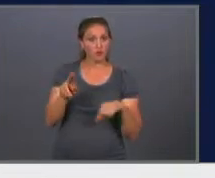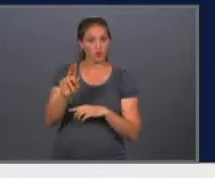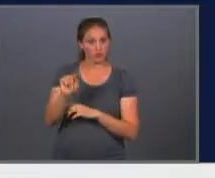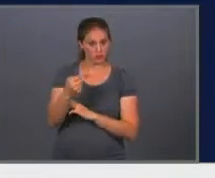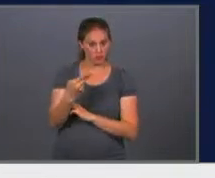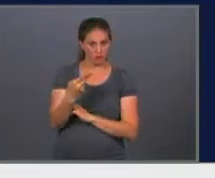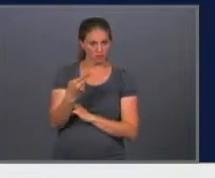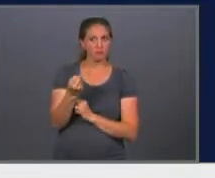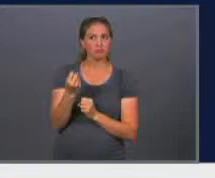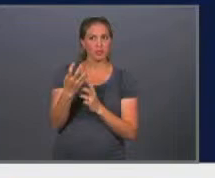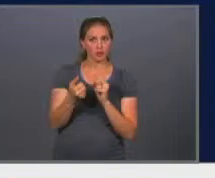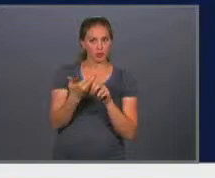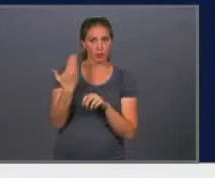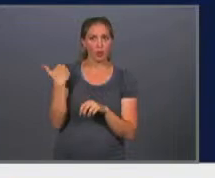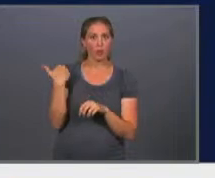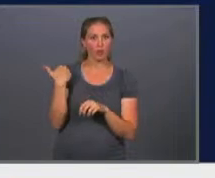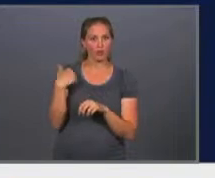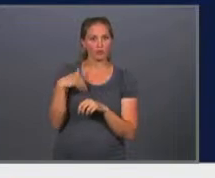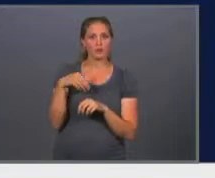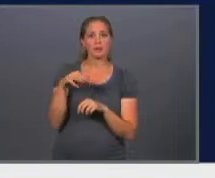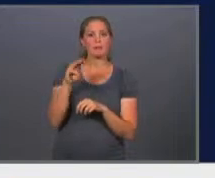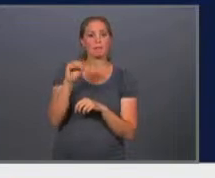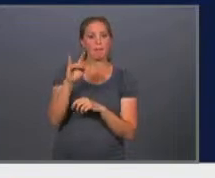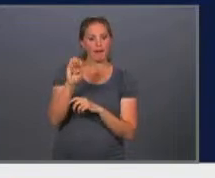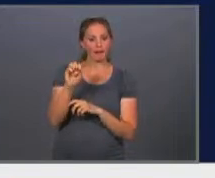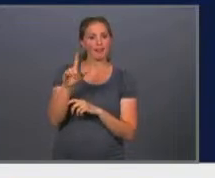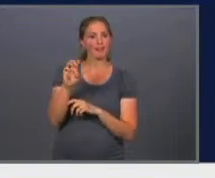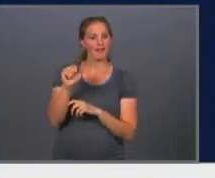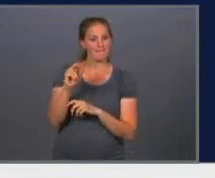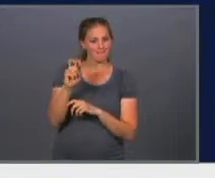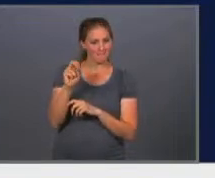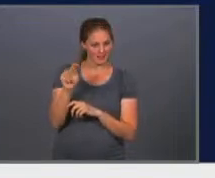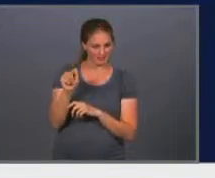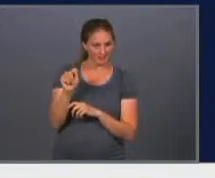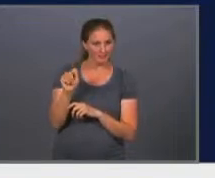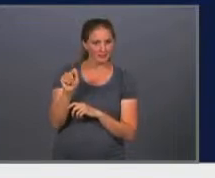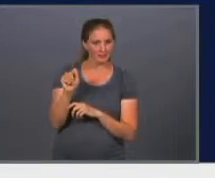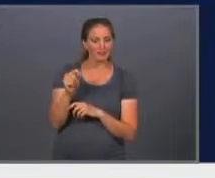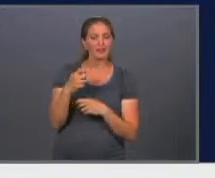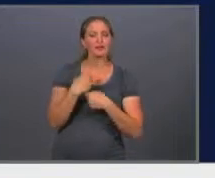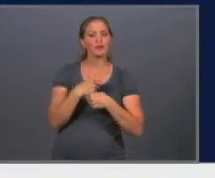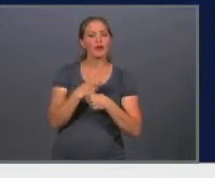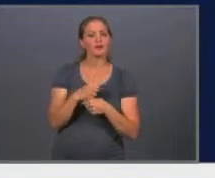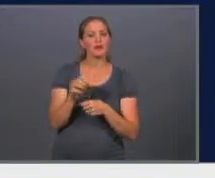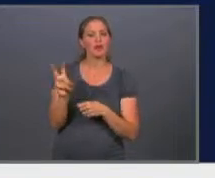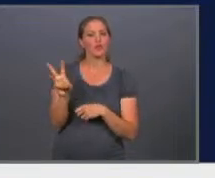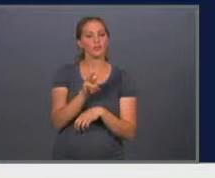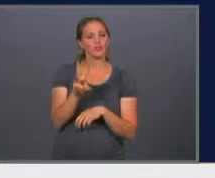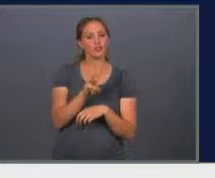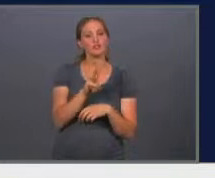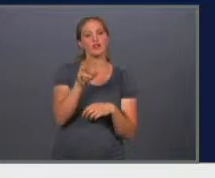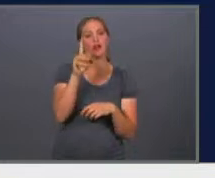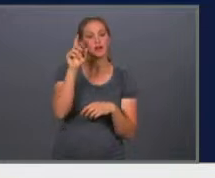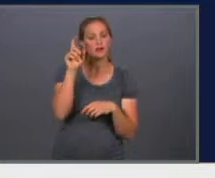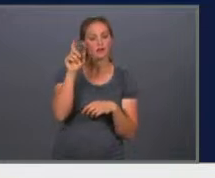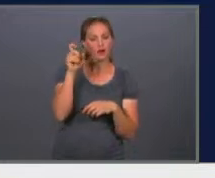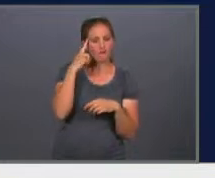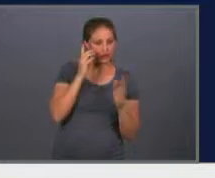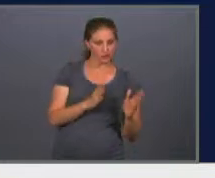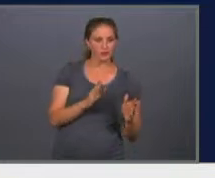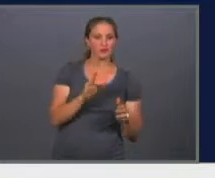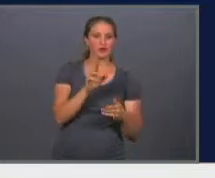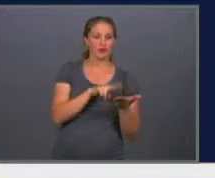ago with Utah Governor Mike Leavitt helping to create Western Governors University.